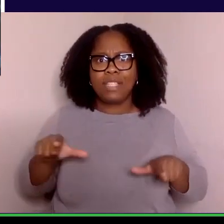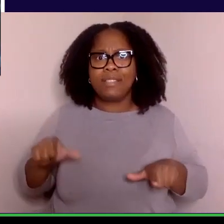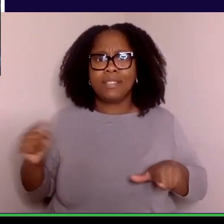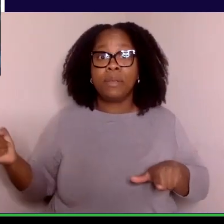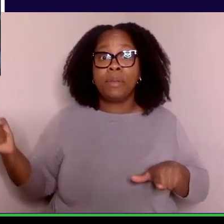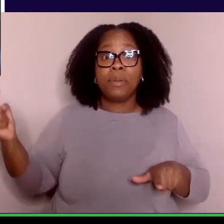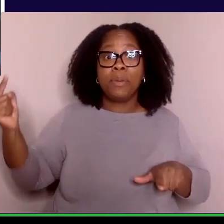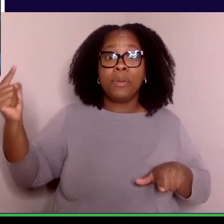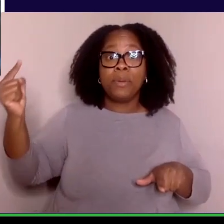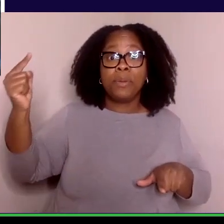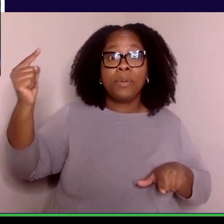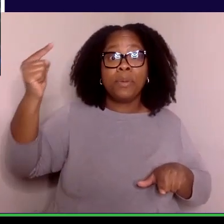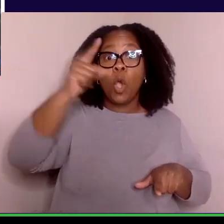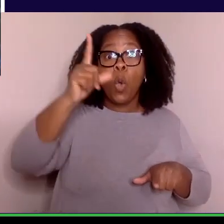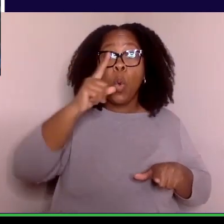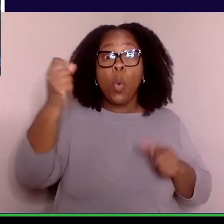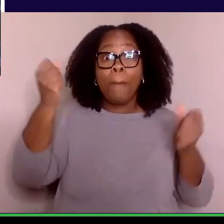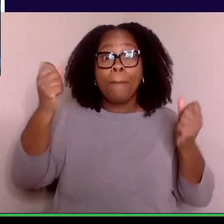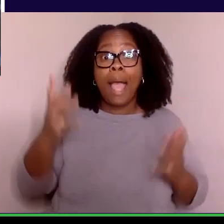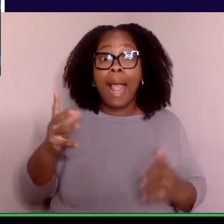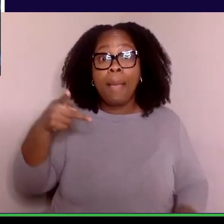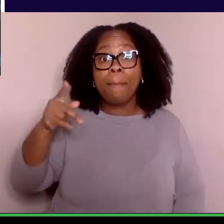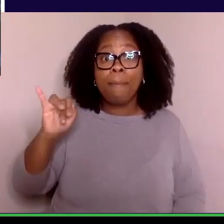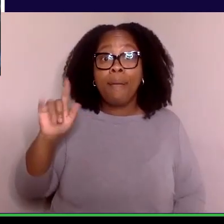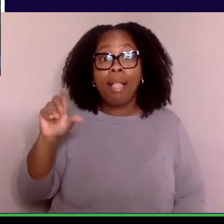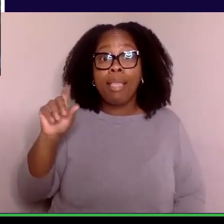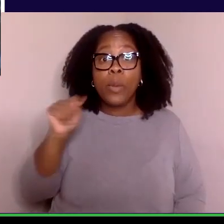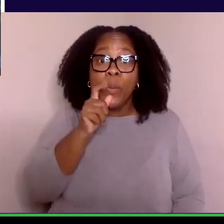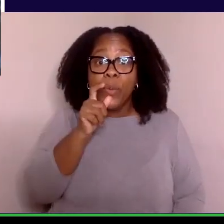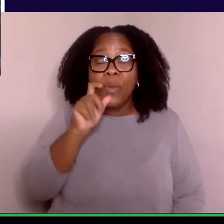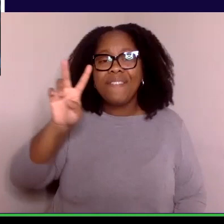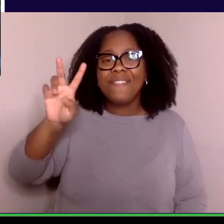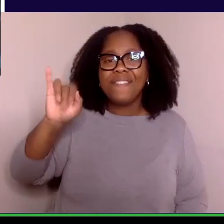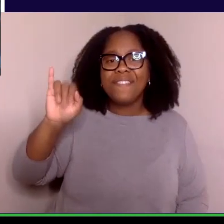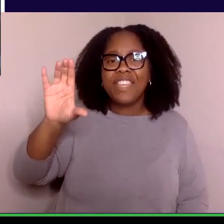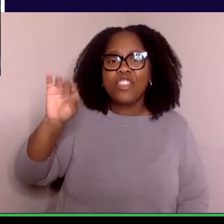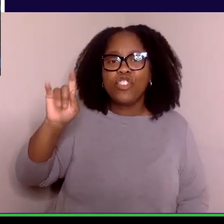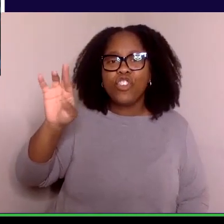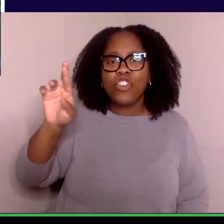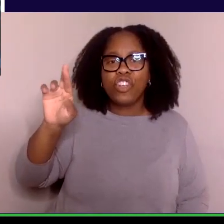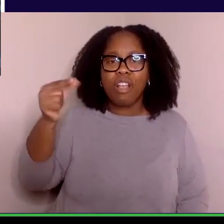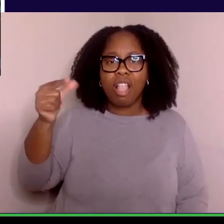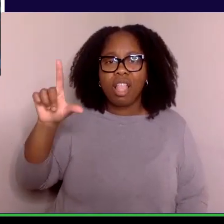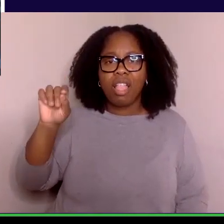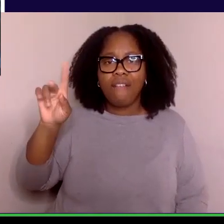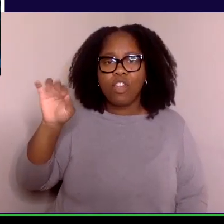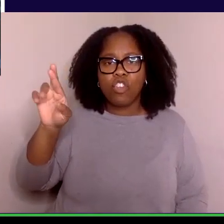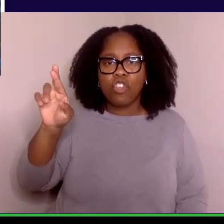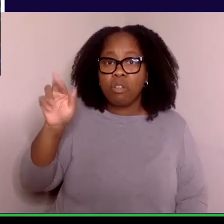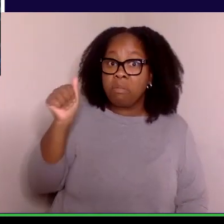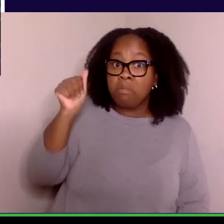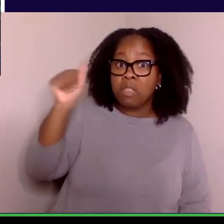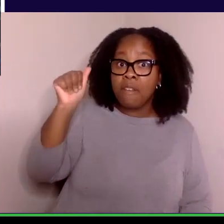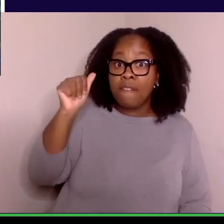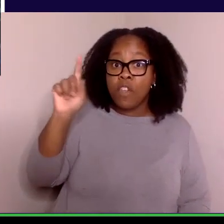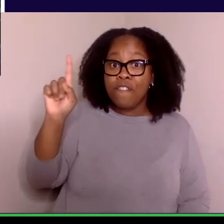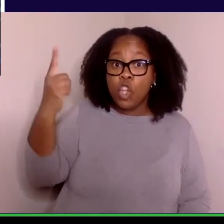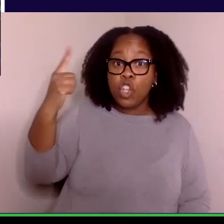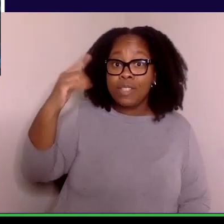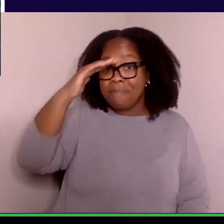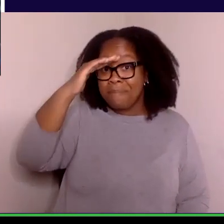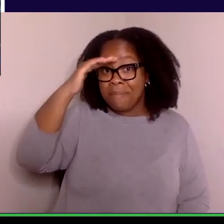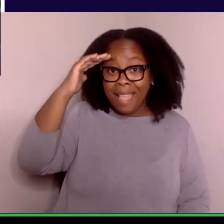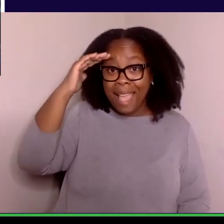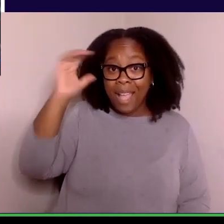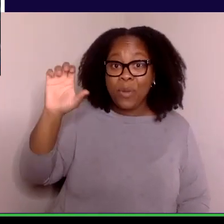piloted by Victor Glover. Victor Glover is the first Black crew member ever on